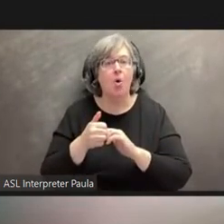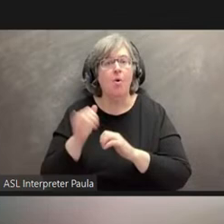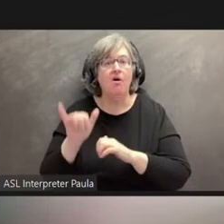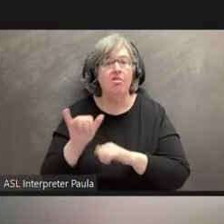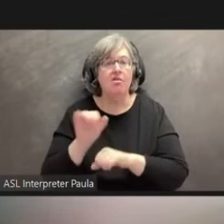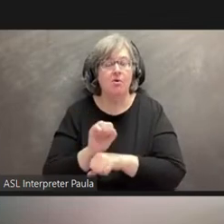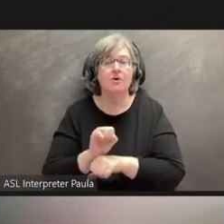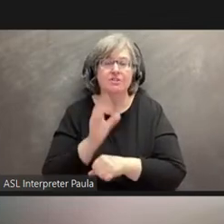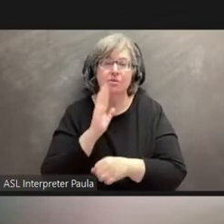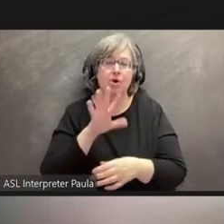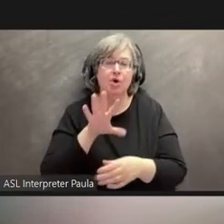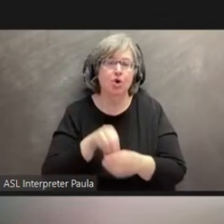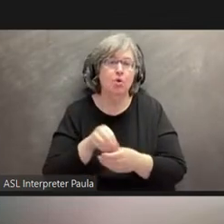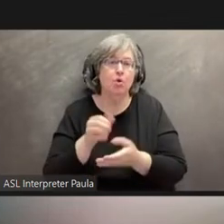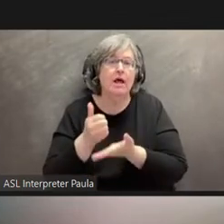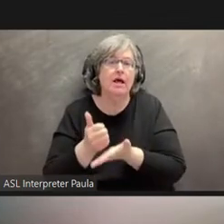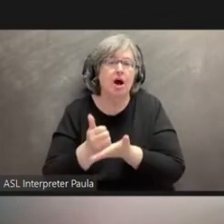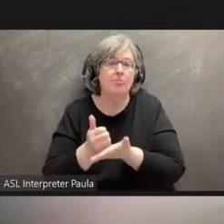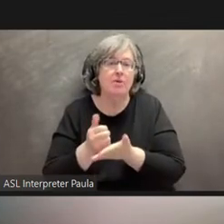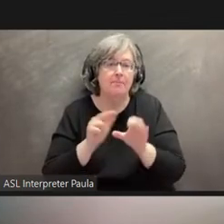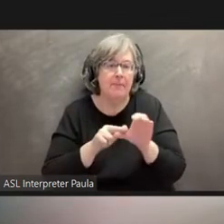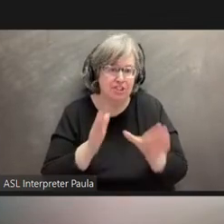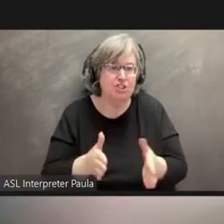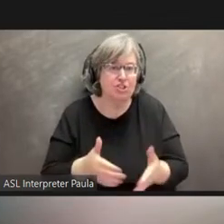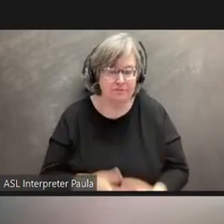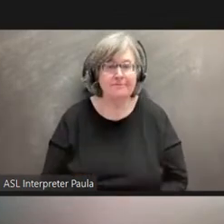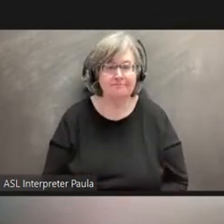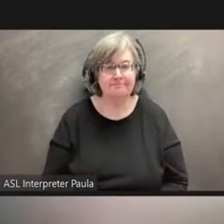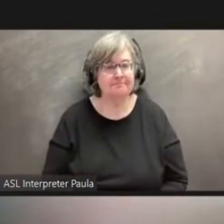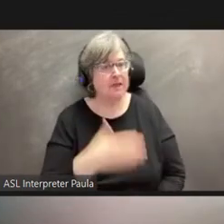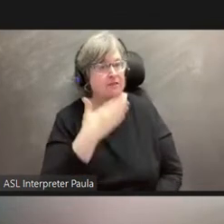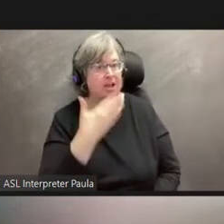in it. Thank you.